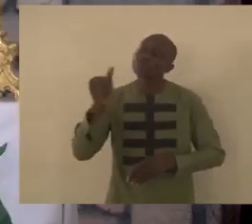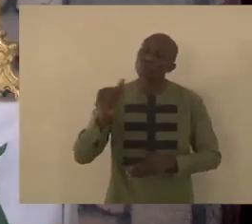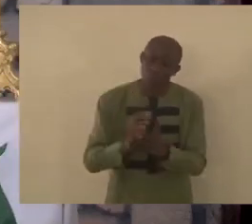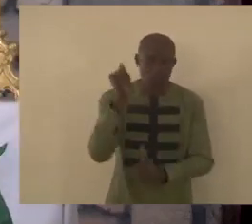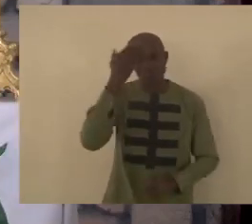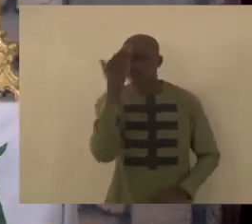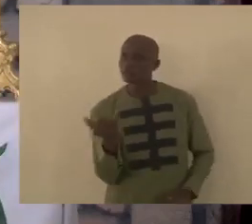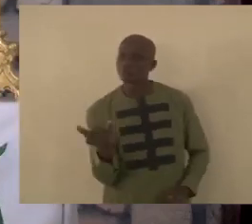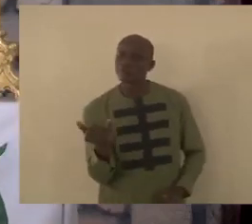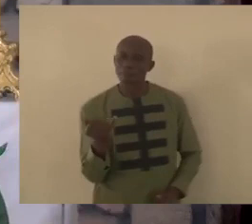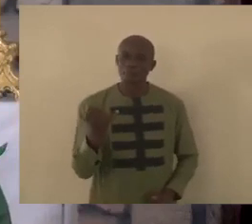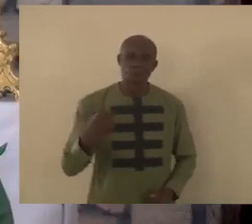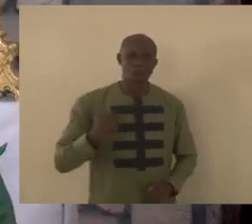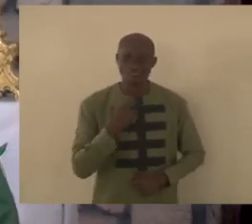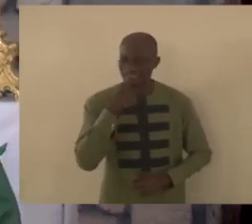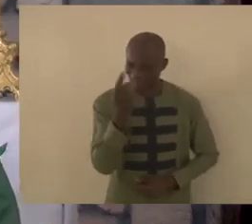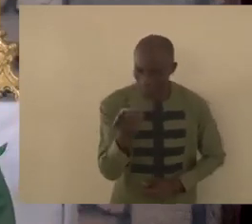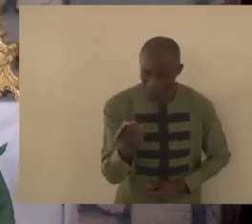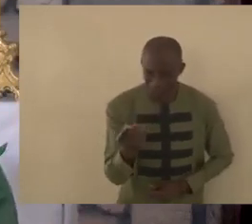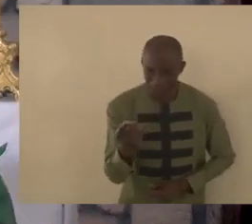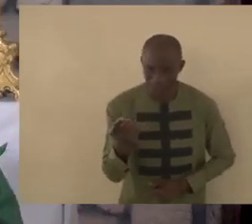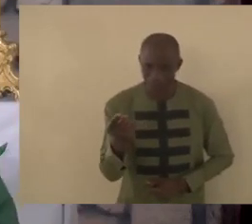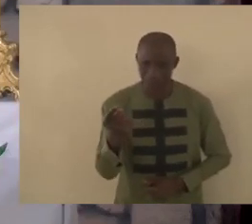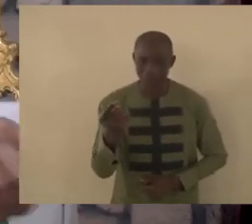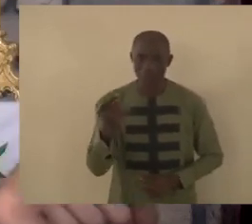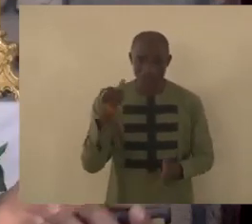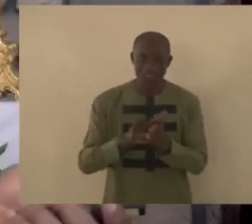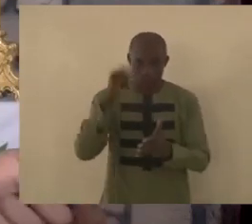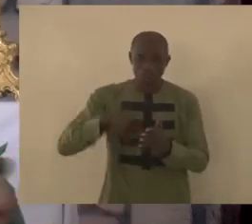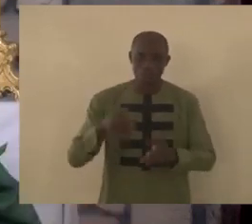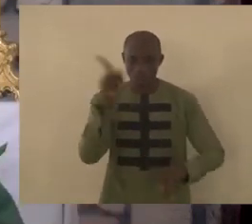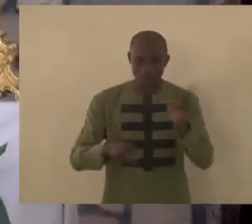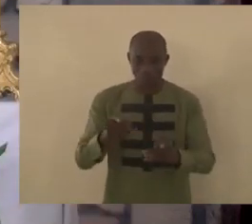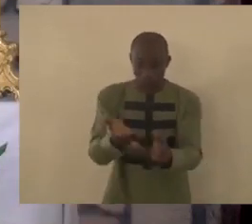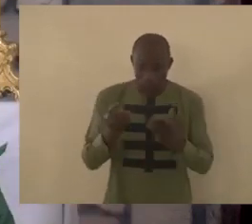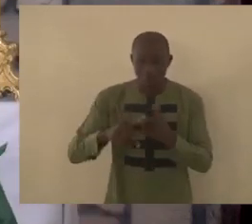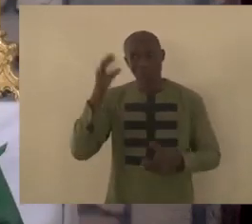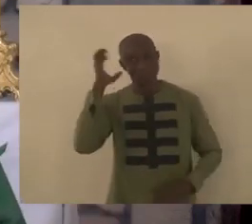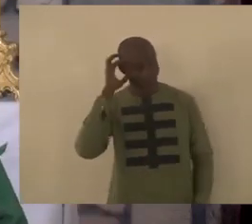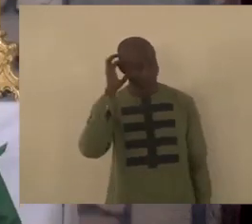believe. Why? They tell you, that is what the people want to hear.